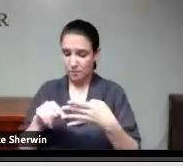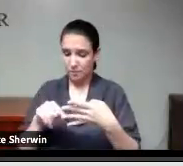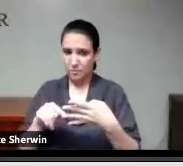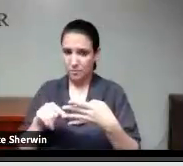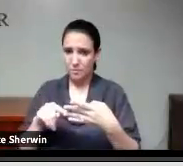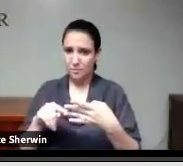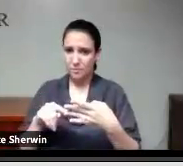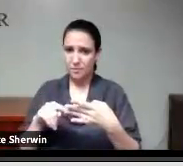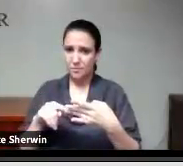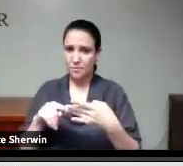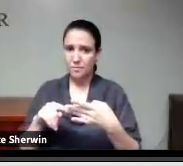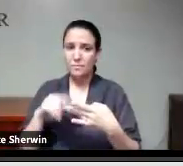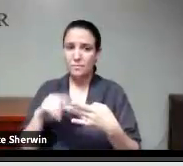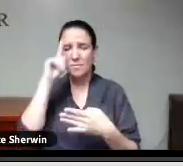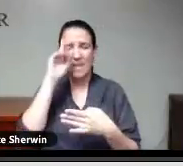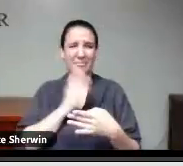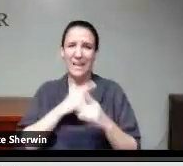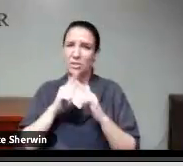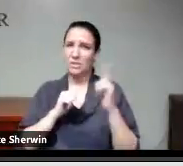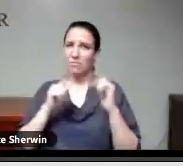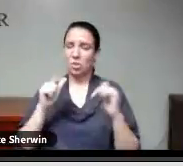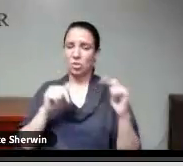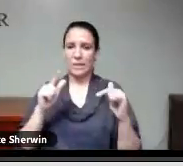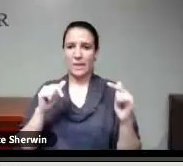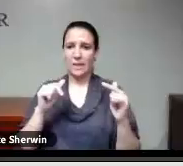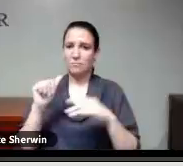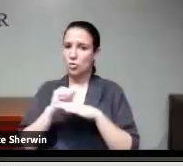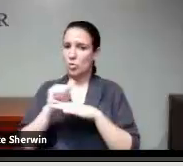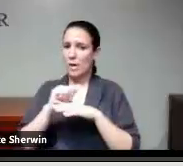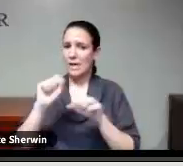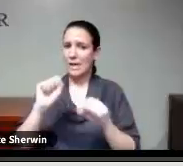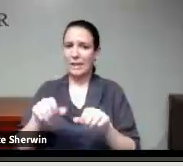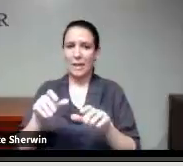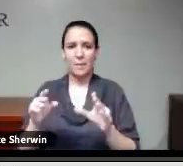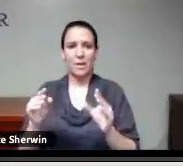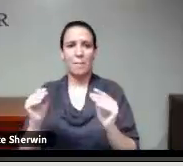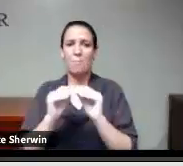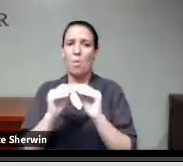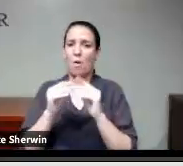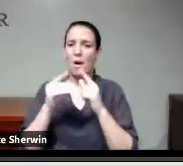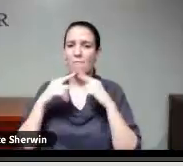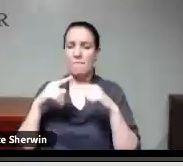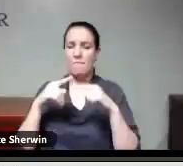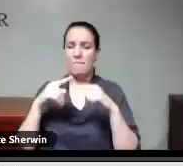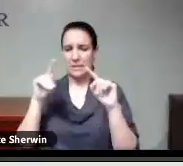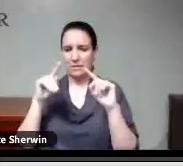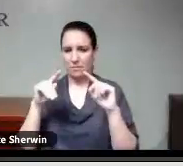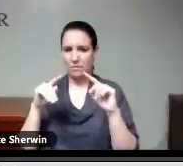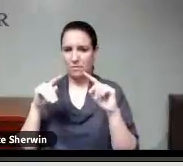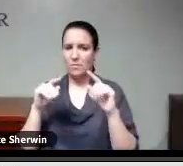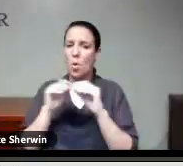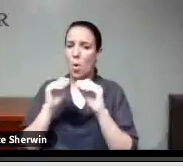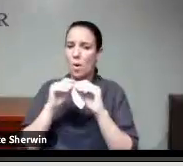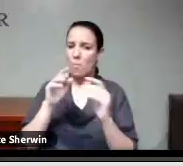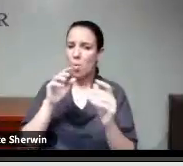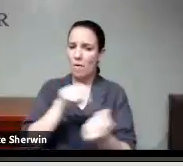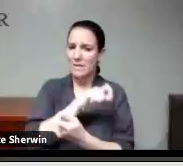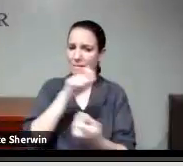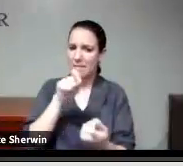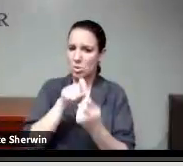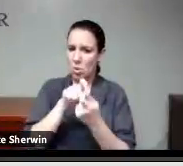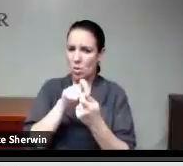I think our diversity training efforts could become a lot more effective potentially, or a lot more customized if we say that we're